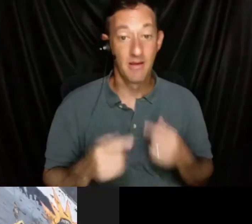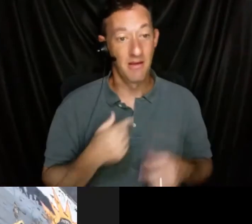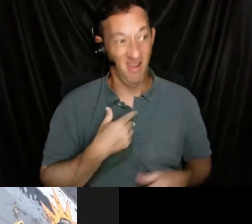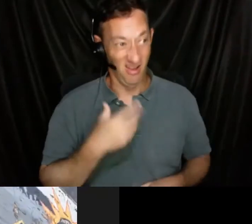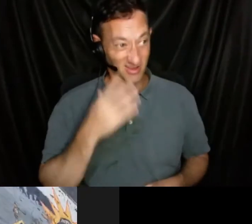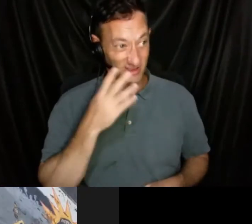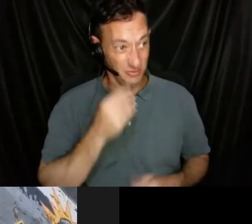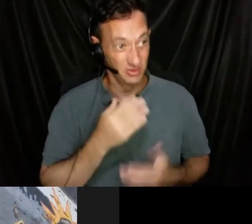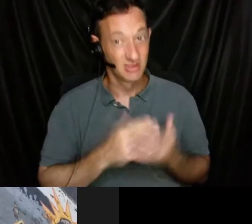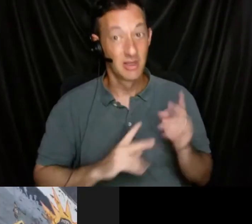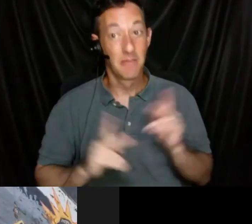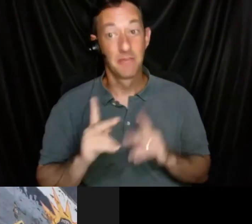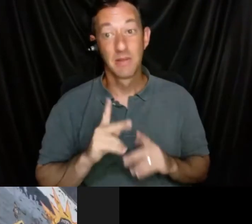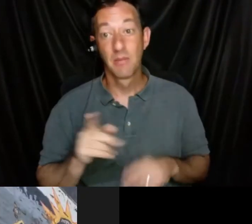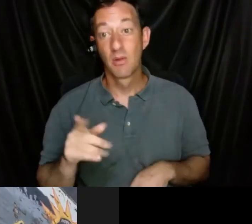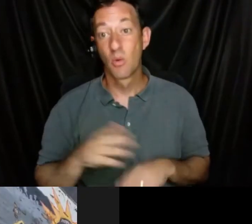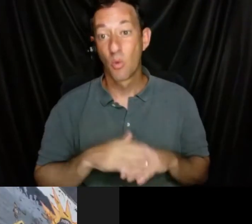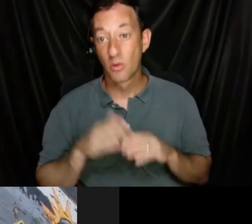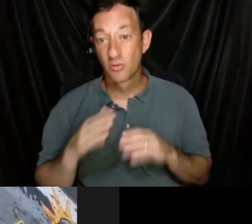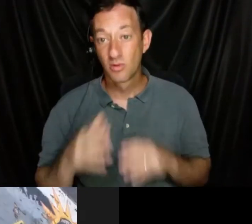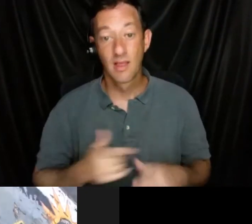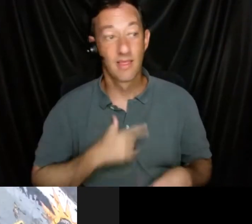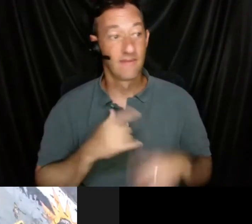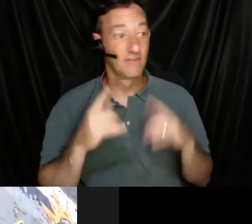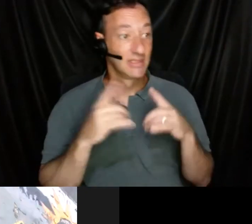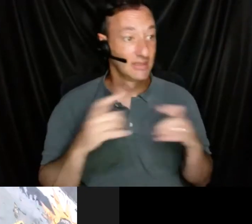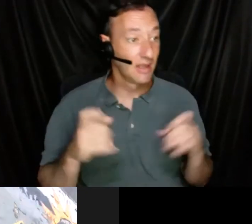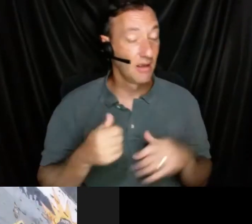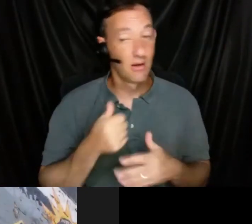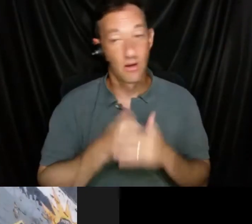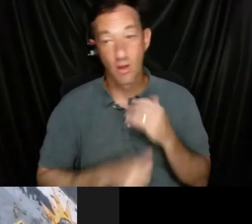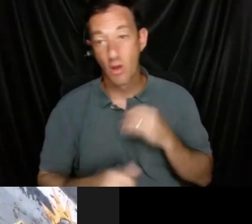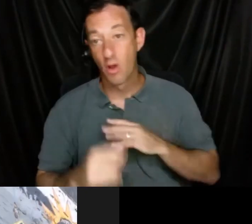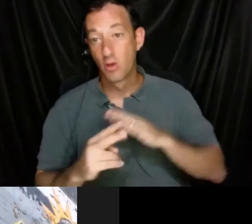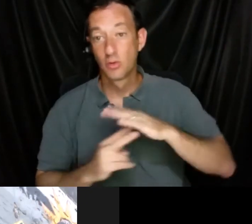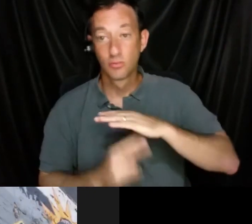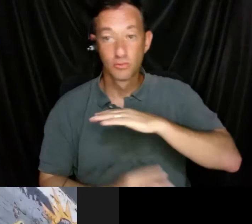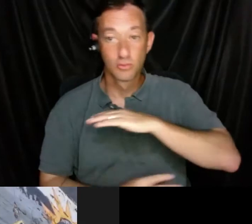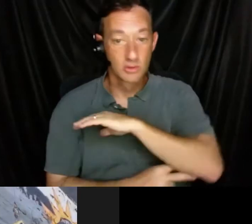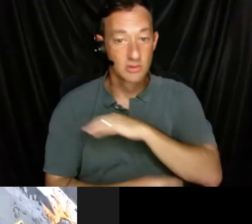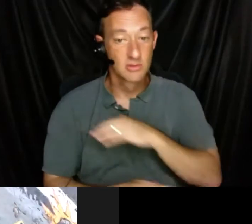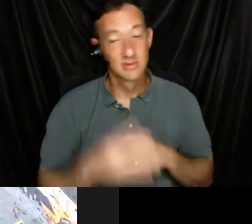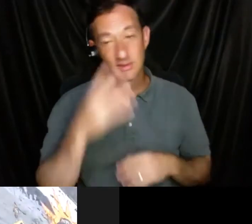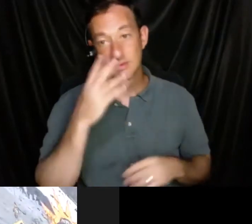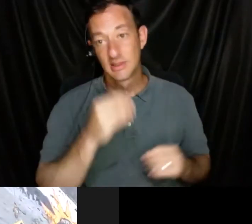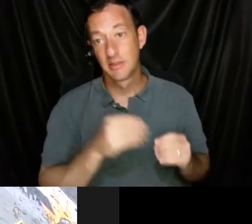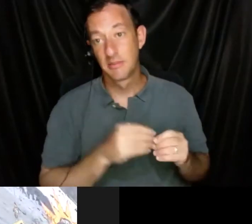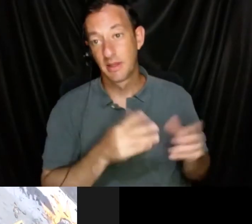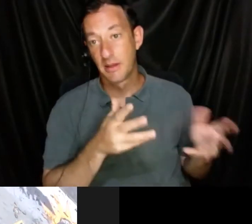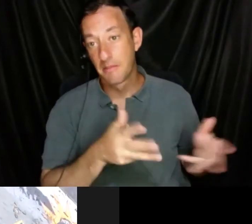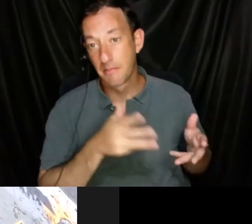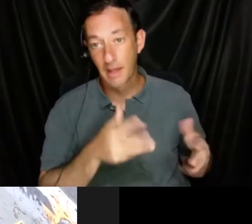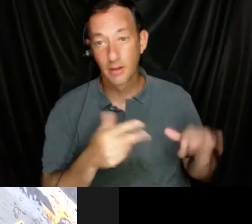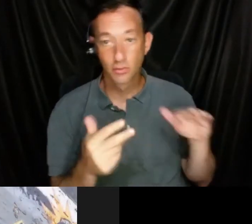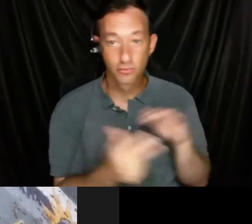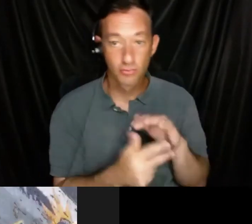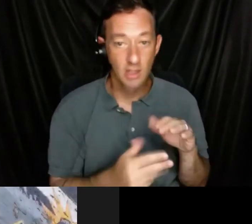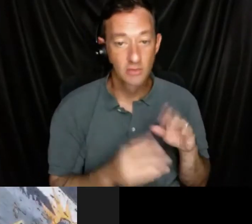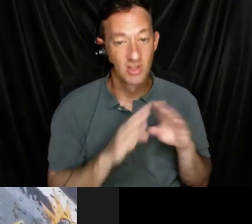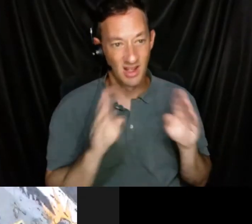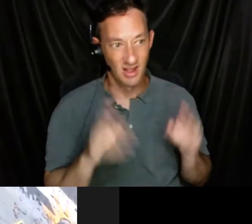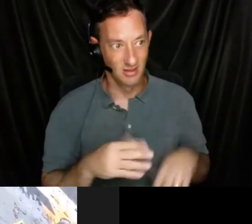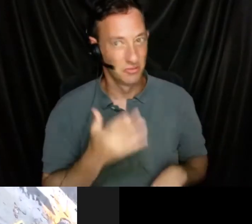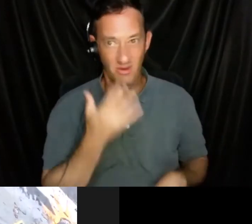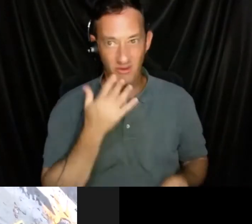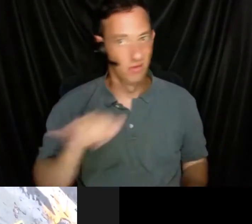with, who live in tents, who live up under bridges, who sleep in abandoned garages and abandoned houses. They would rather be